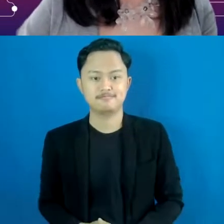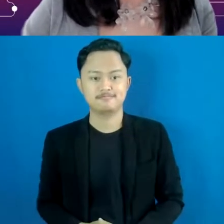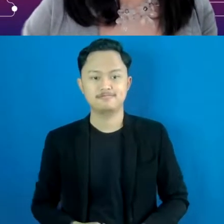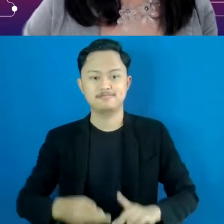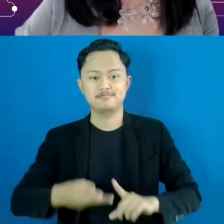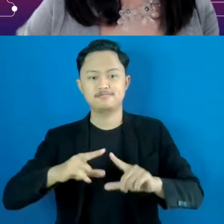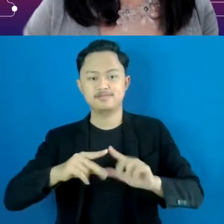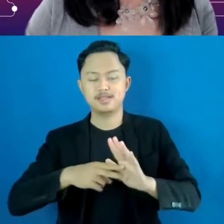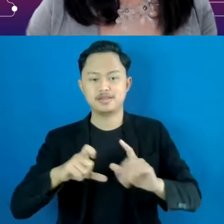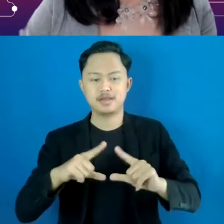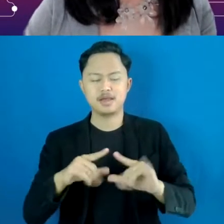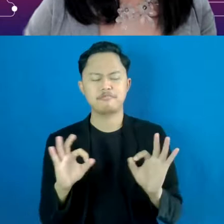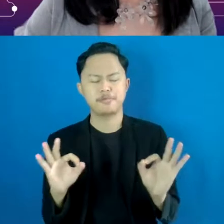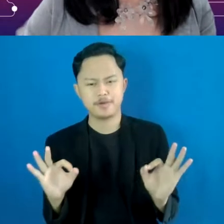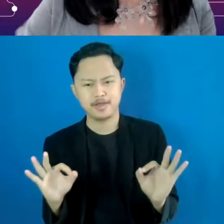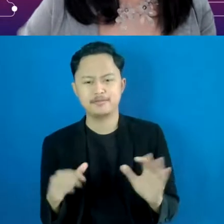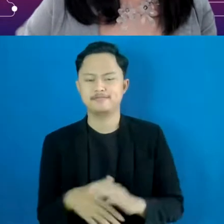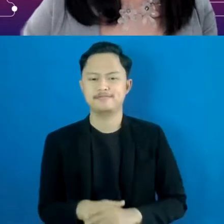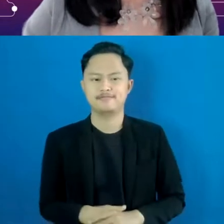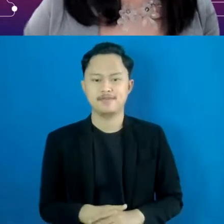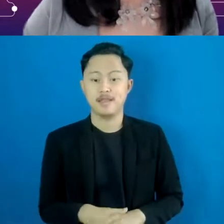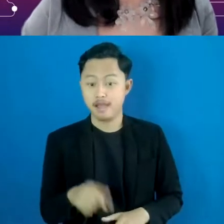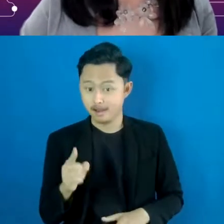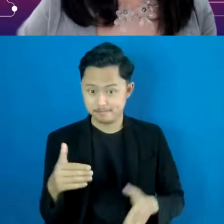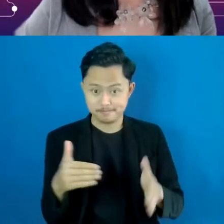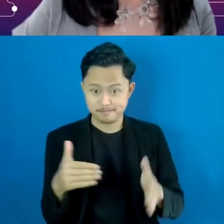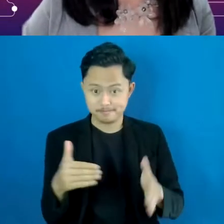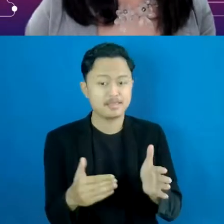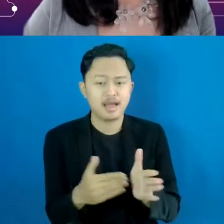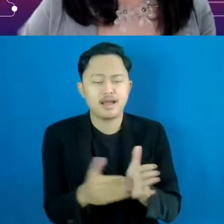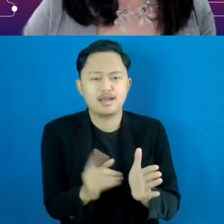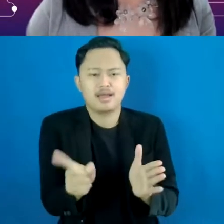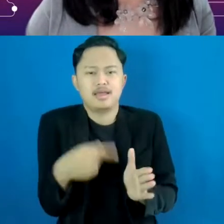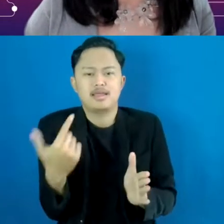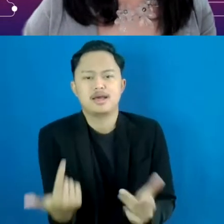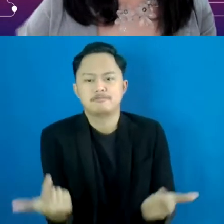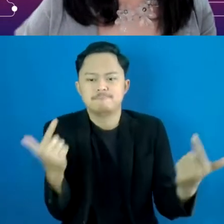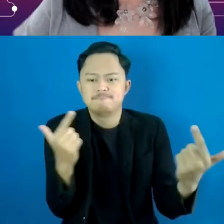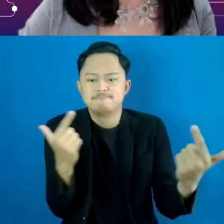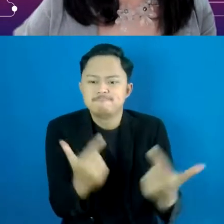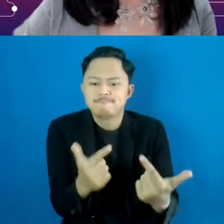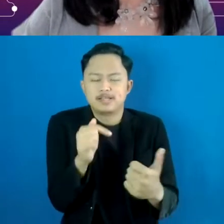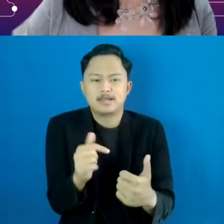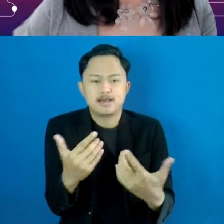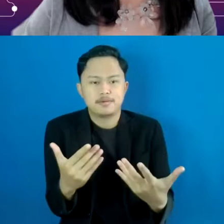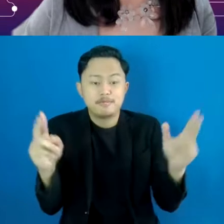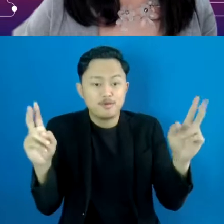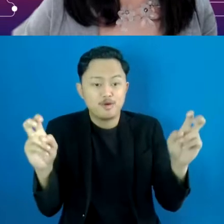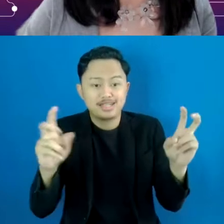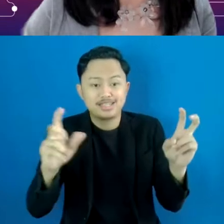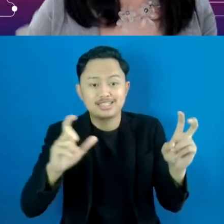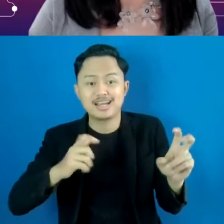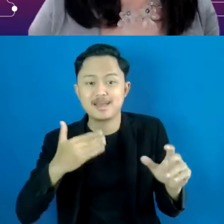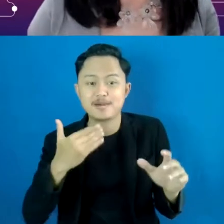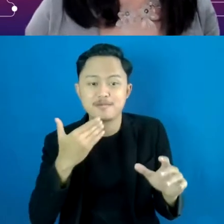Well, one challenge that we are facing now, even for, let's say, the easier model,